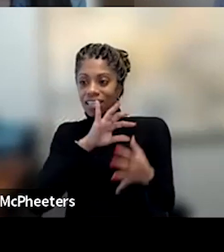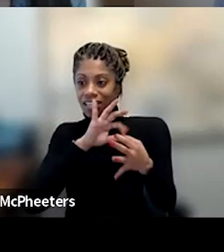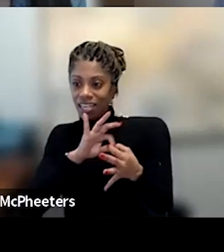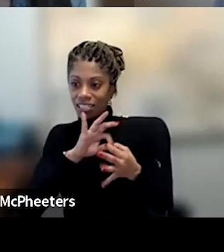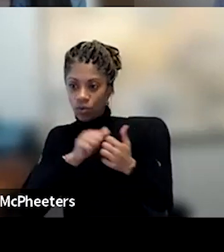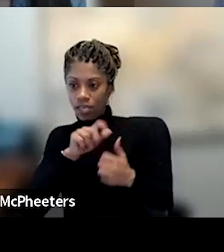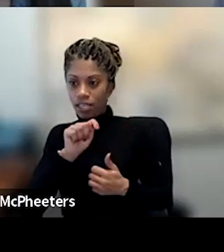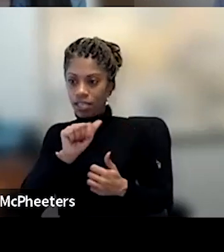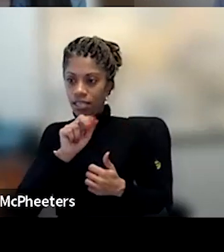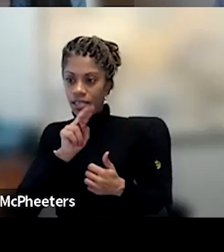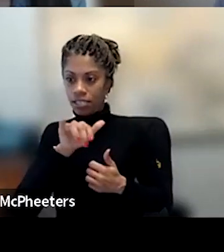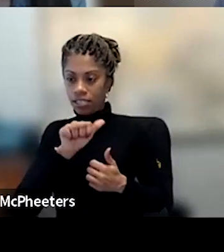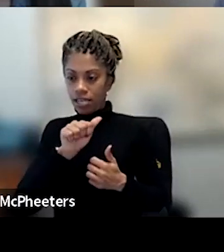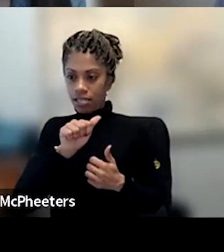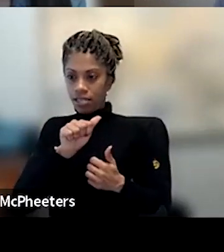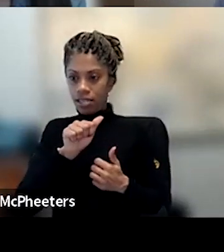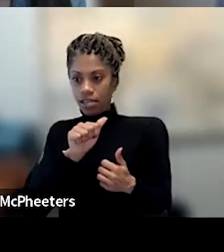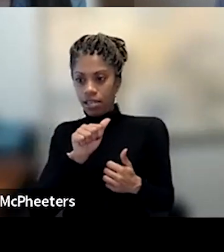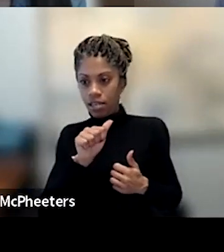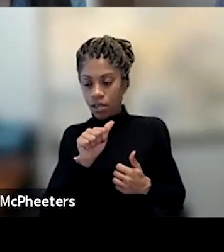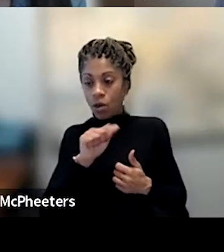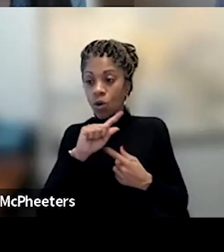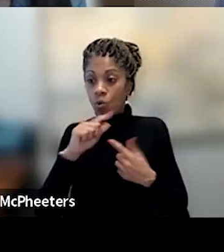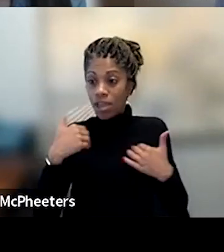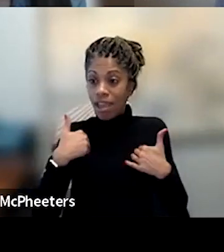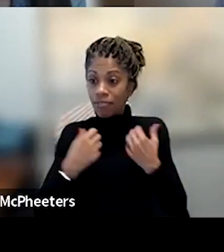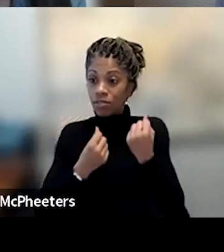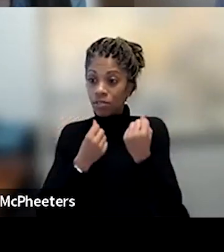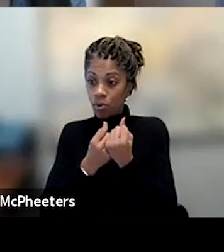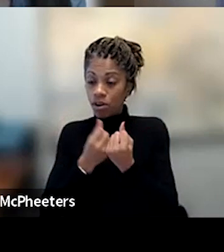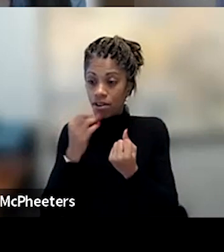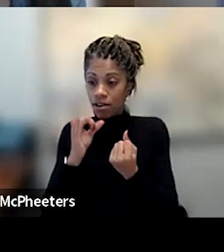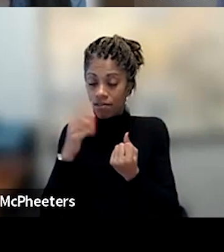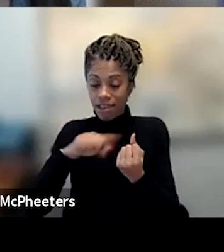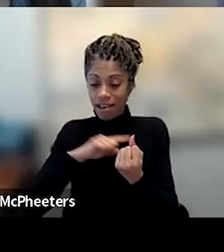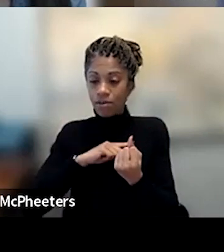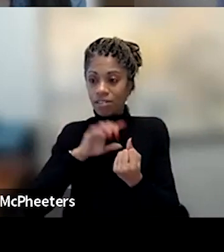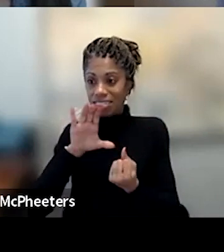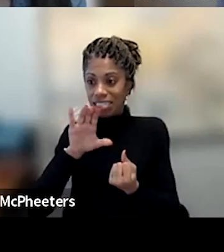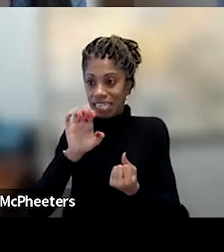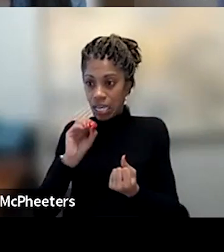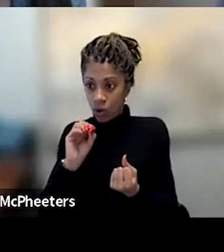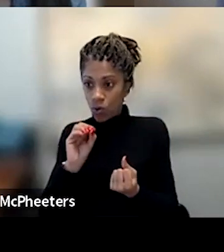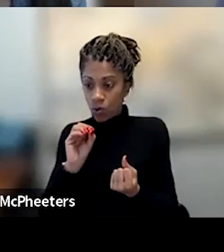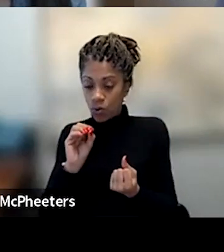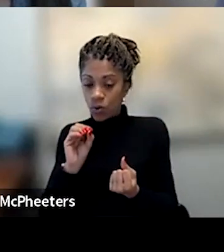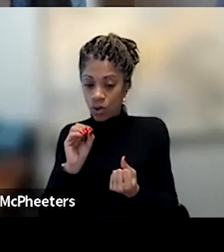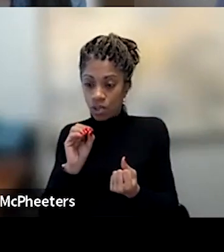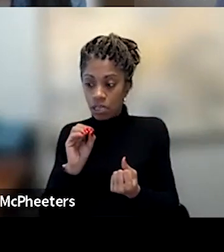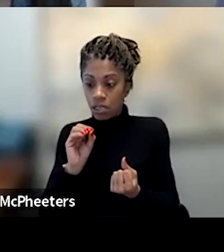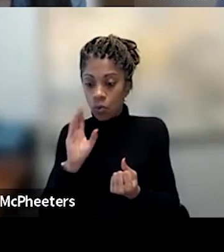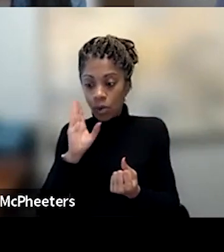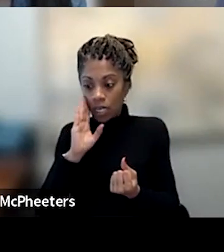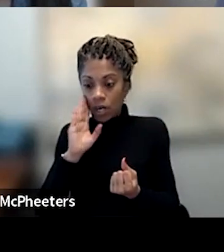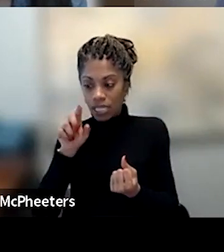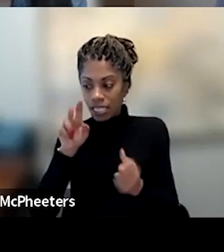that we do have the support of our CEO, we have the support of our board, that these issues are on their minds, but there